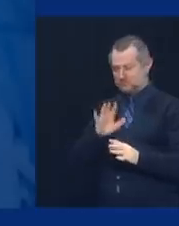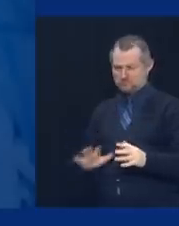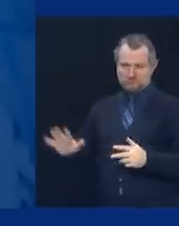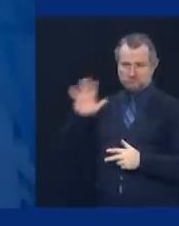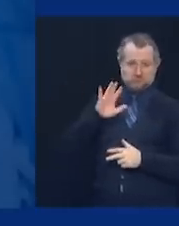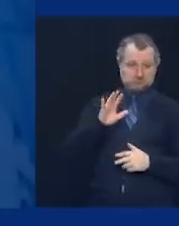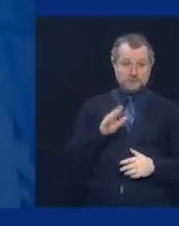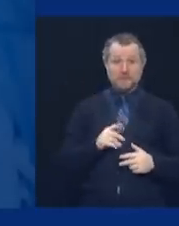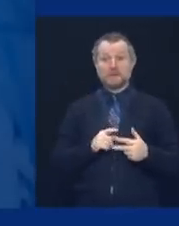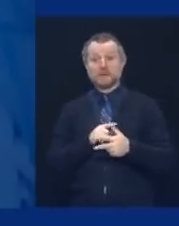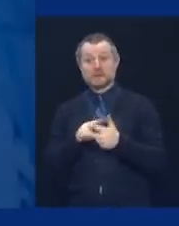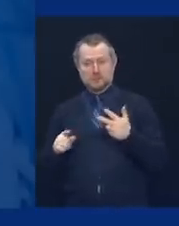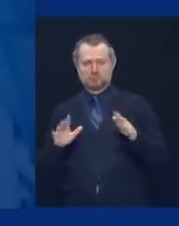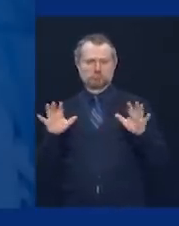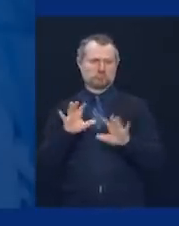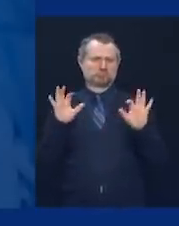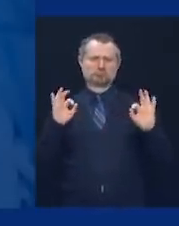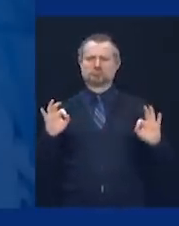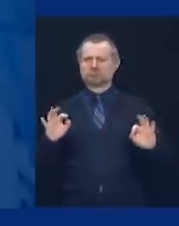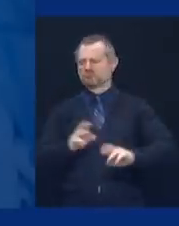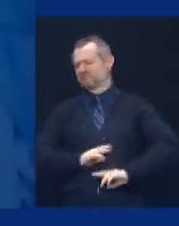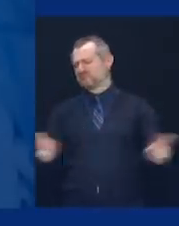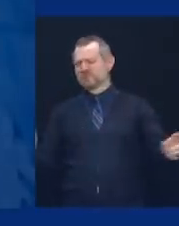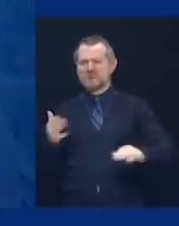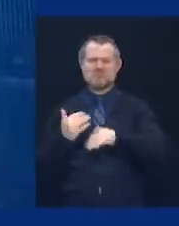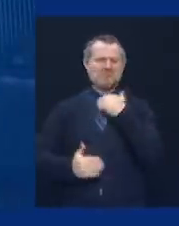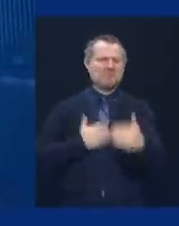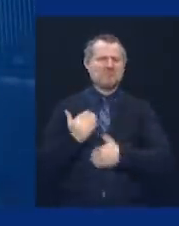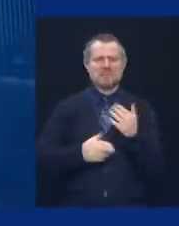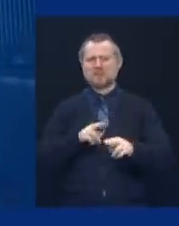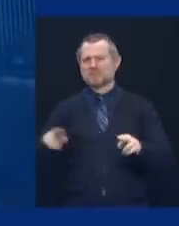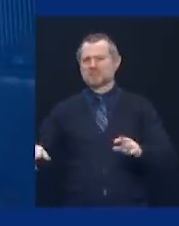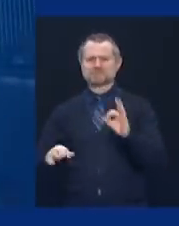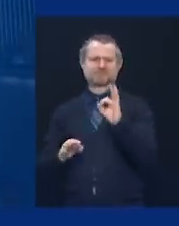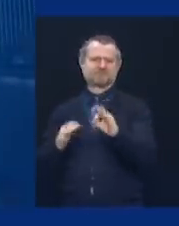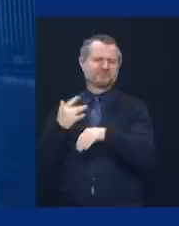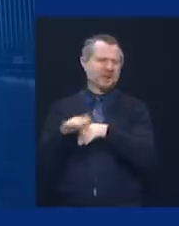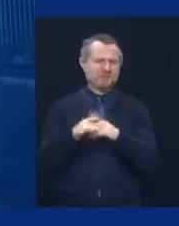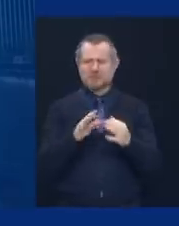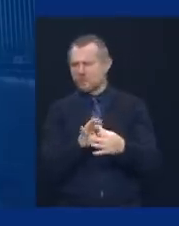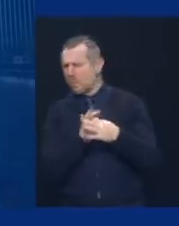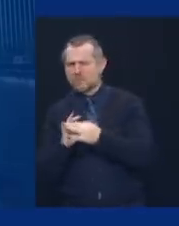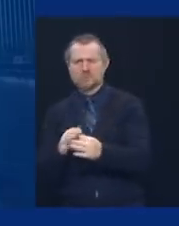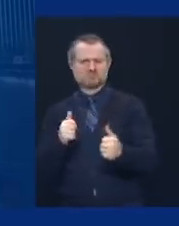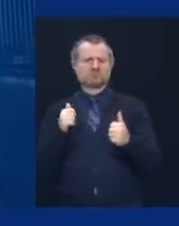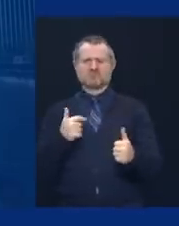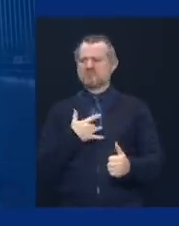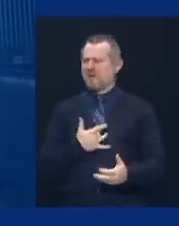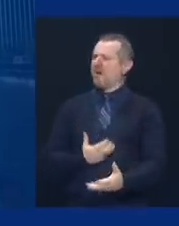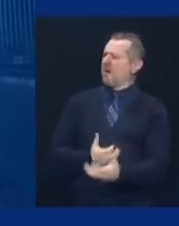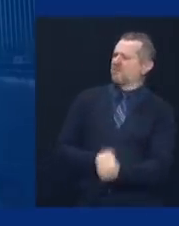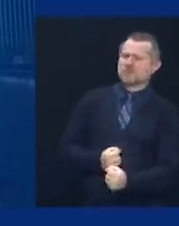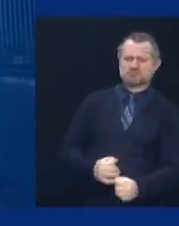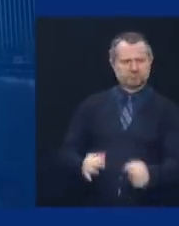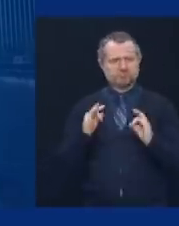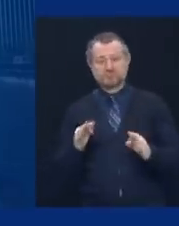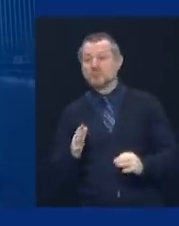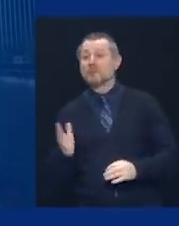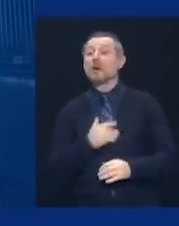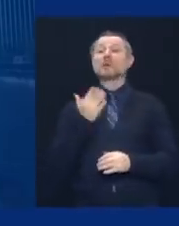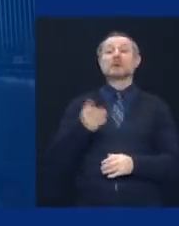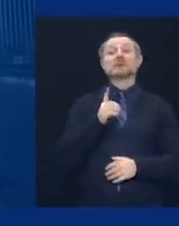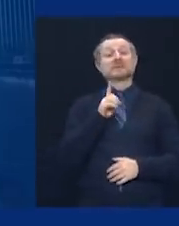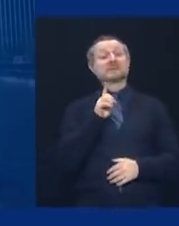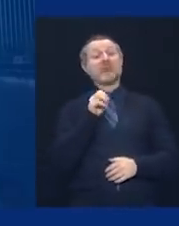the increased capacity, and they're coordinating, and they feel good. The Department of Health regulation